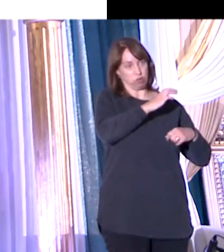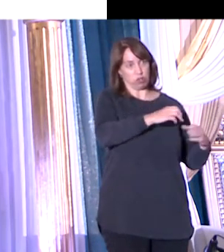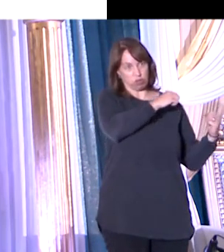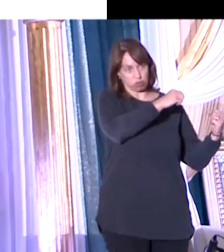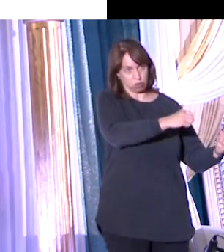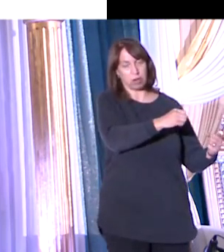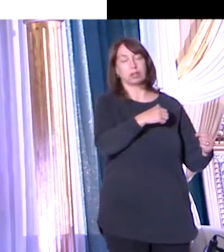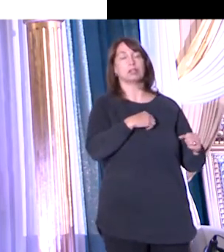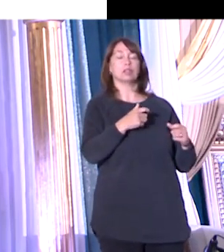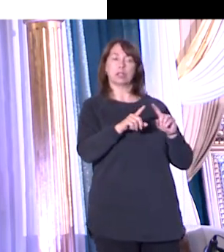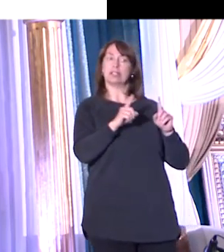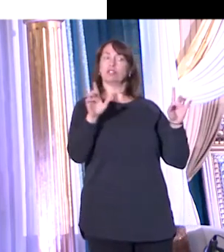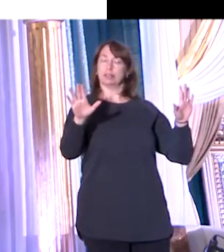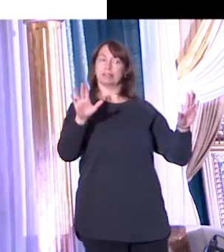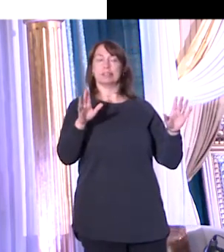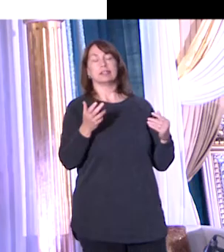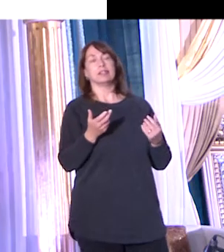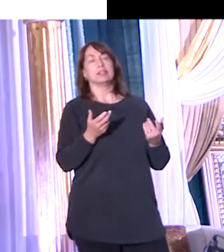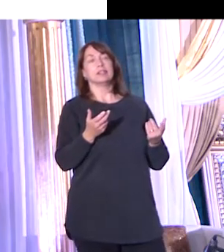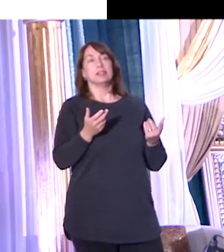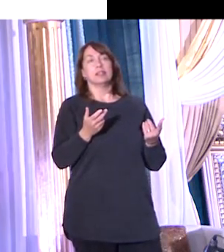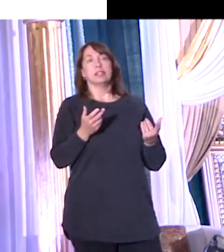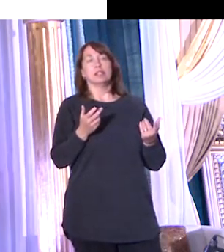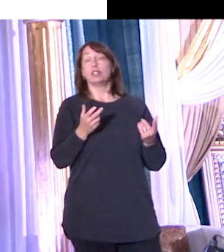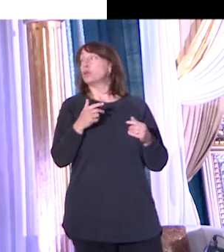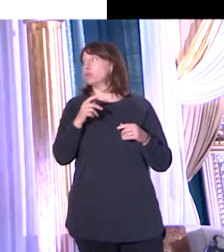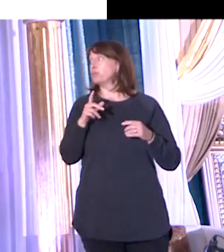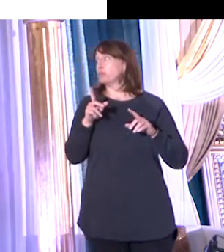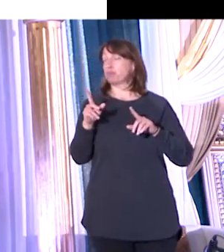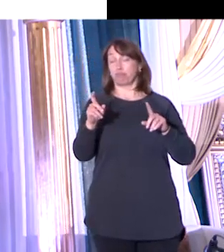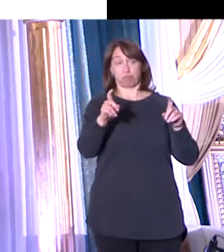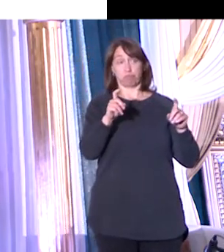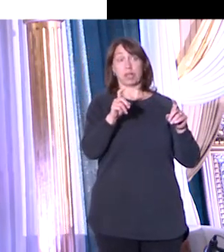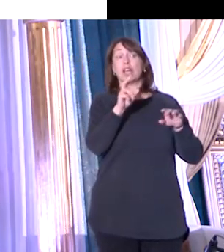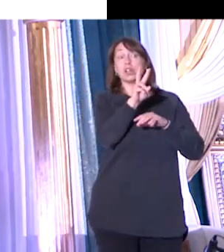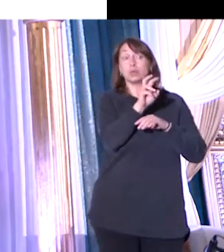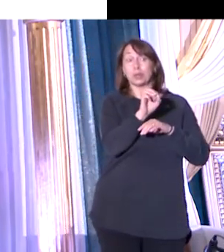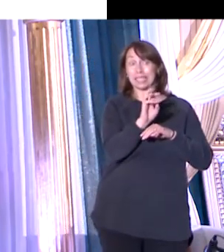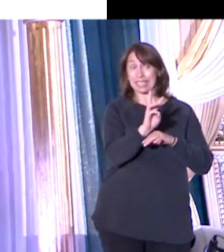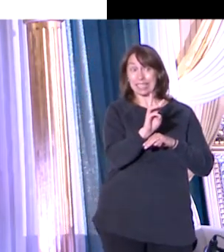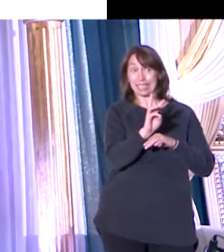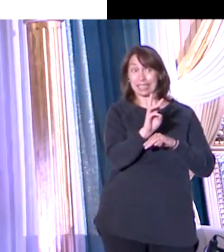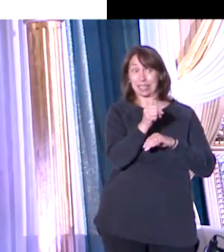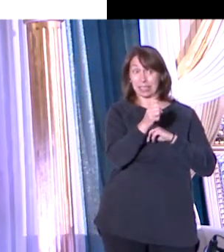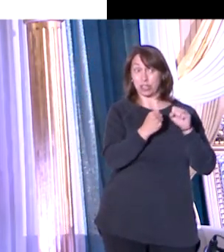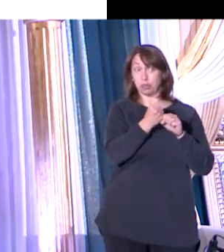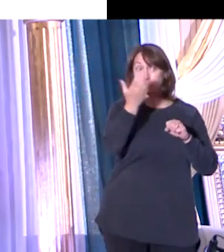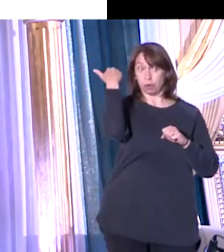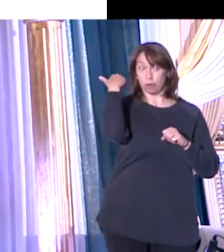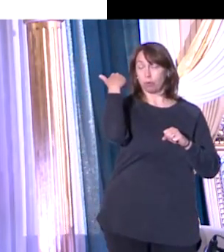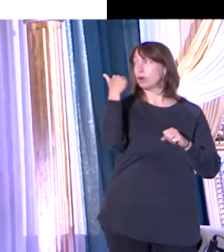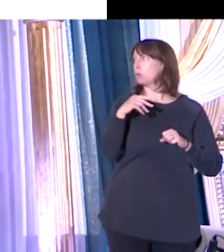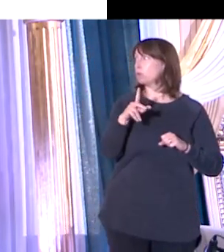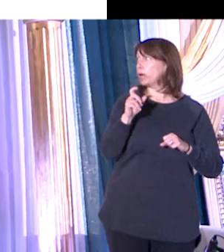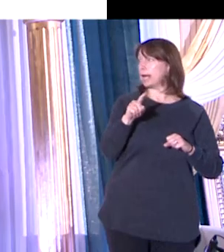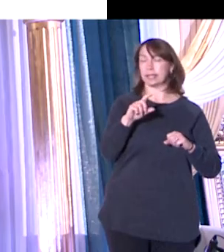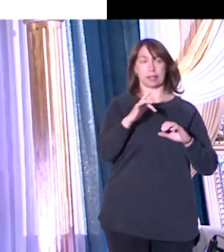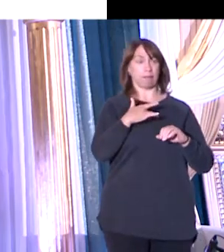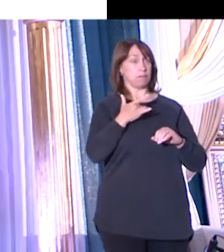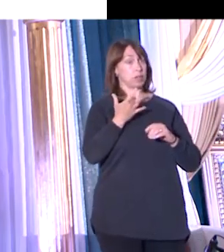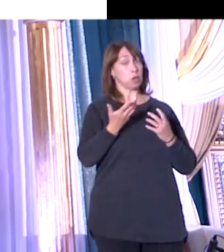One of the most widely quoted results from our 2006 survey was the results of this question, which was